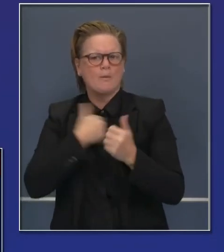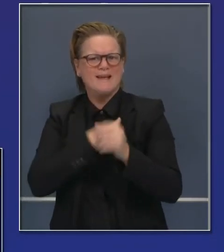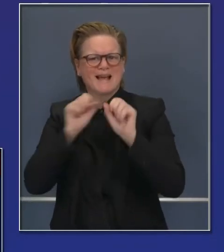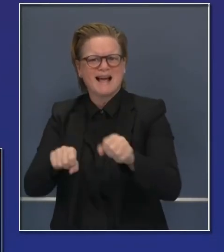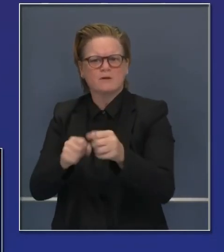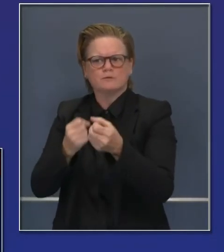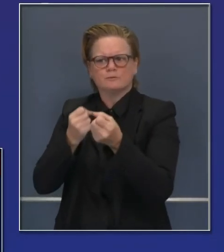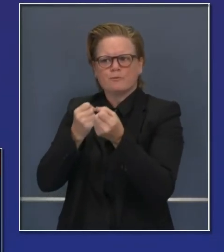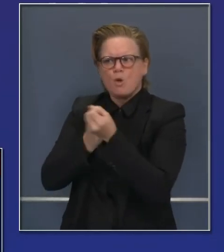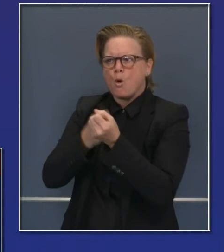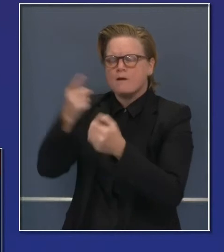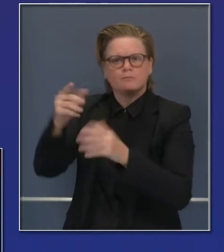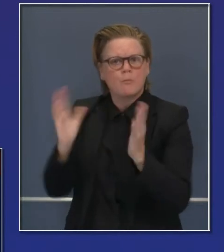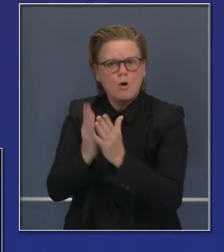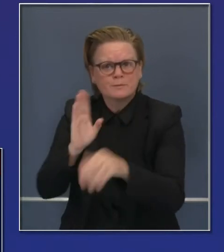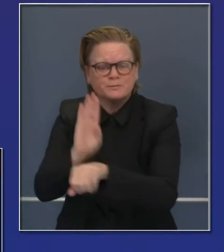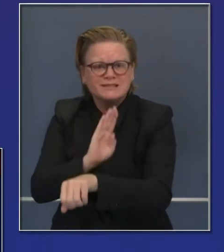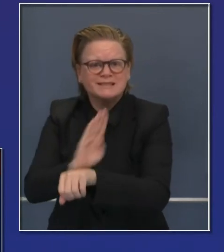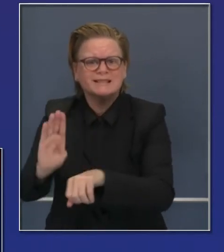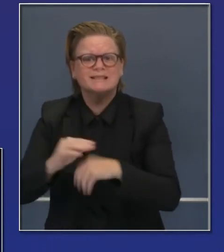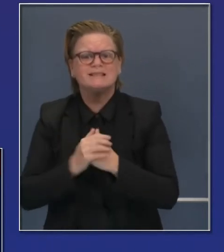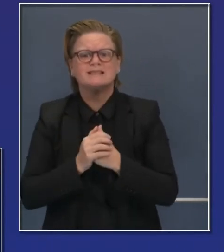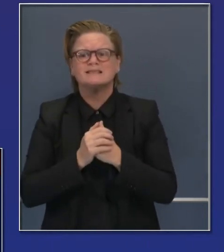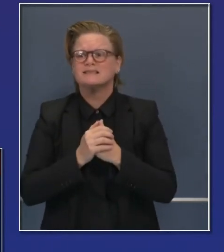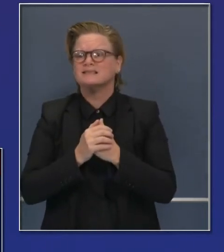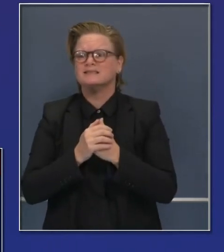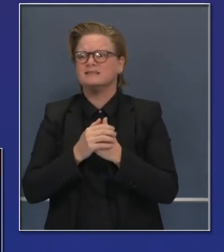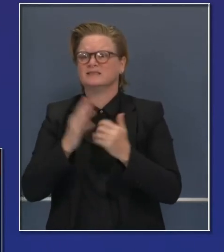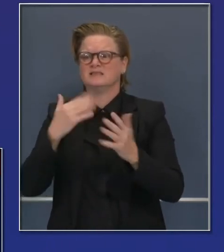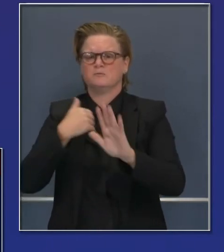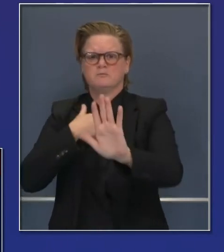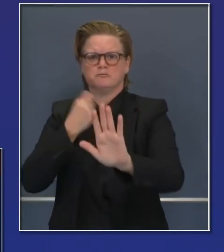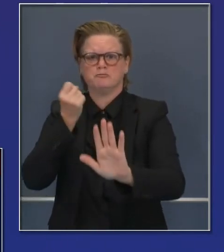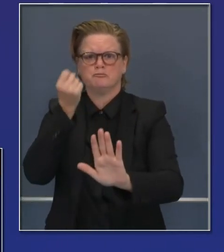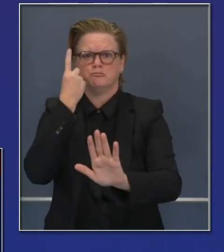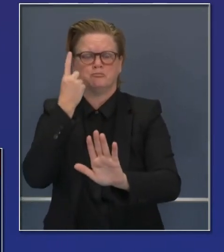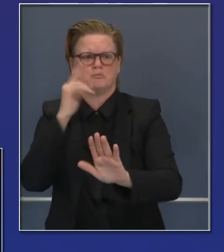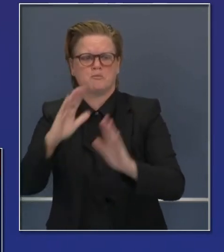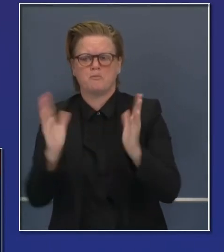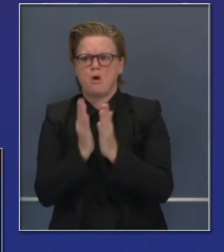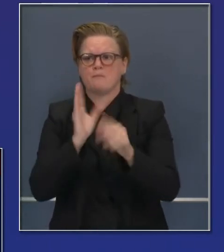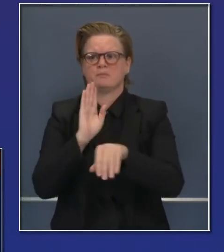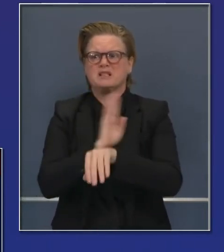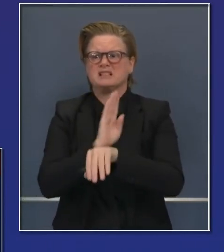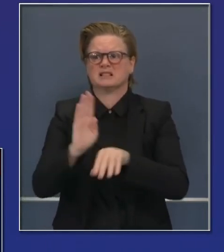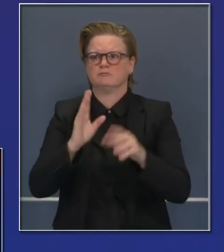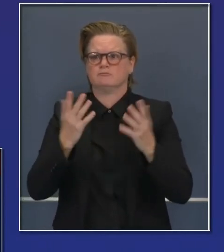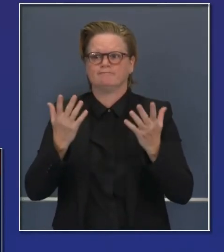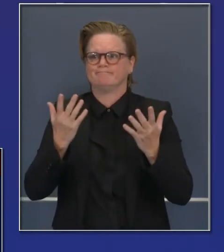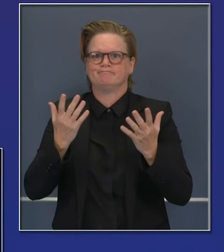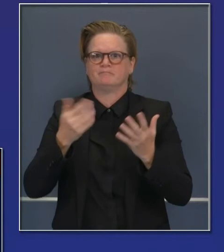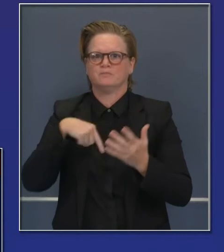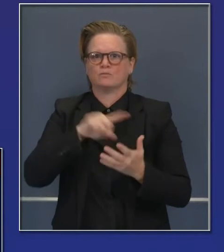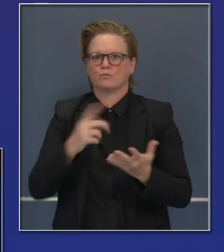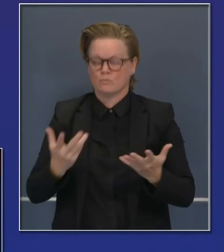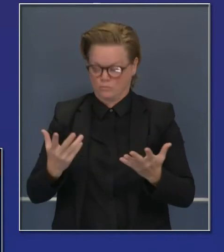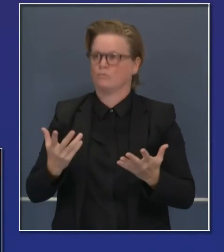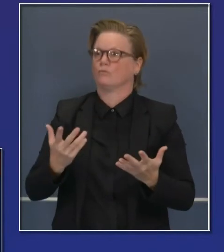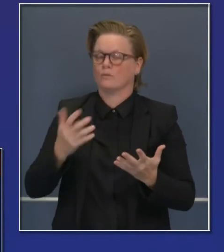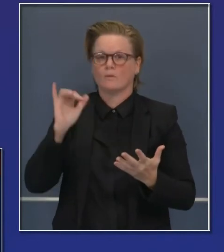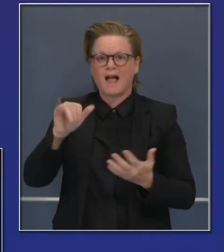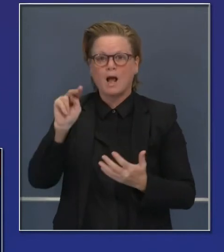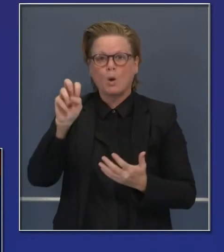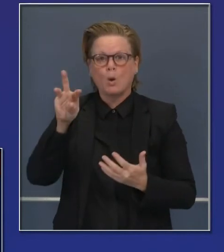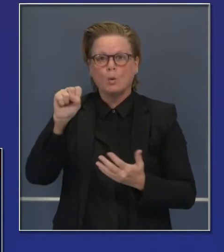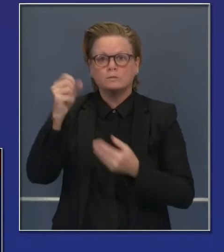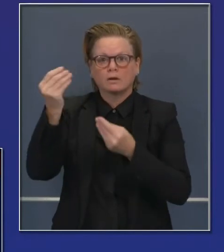receive this news very favorably. And I can deeply understand and appreciate that. And to make sure that workers that also